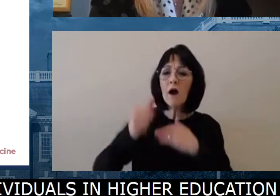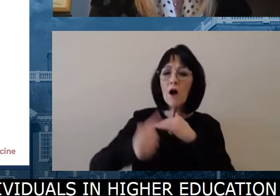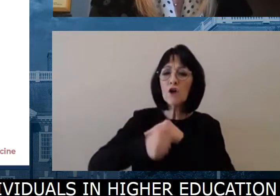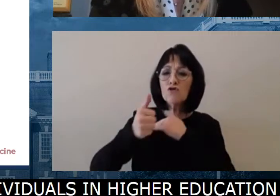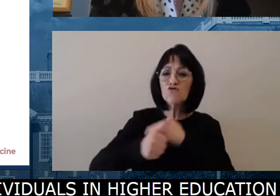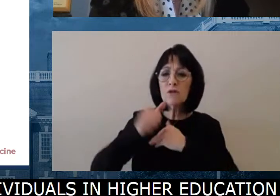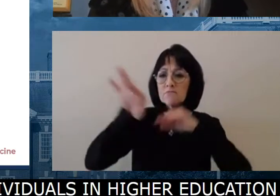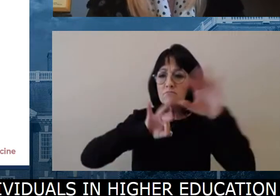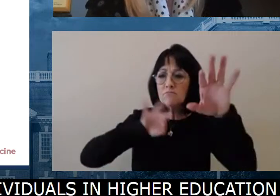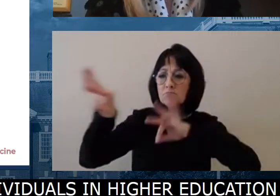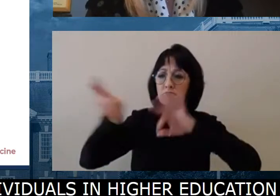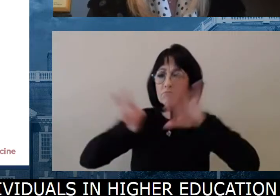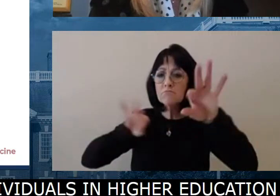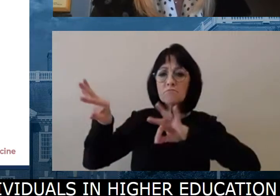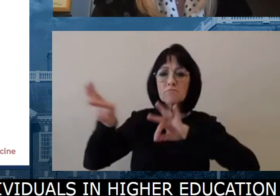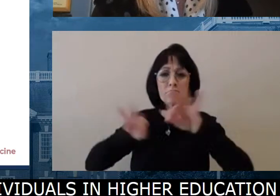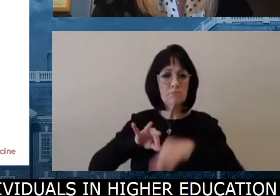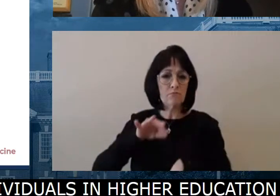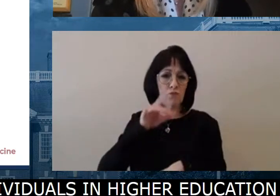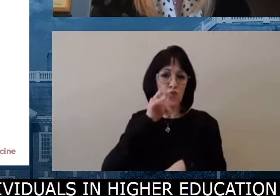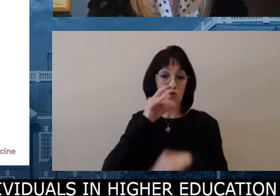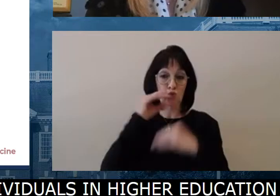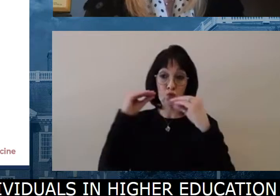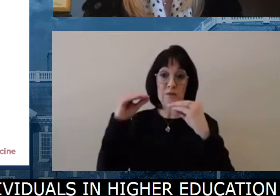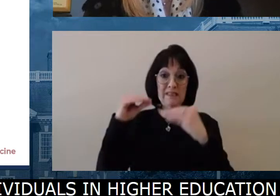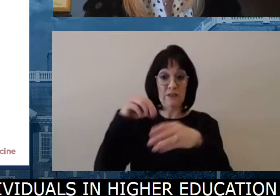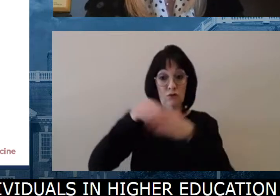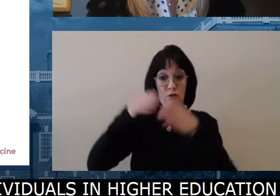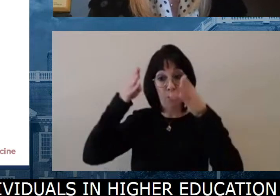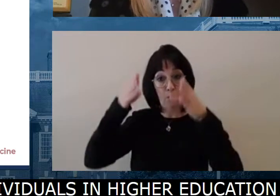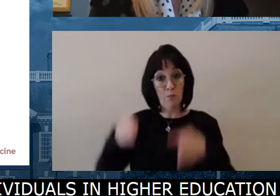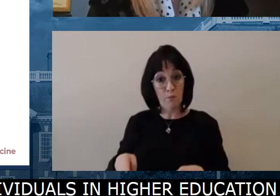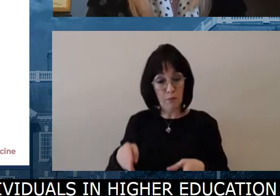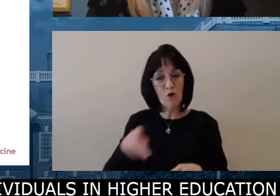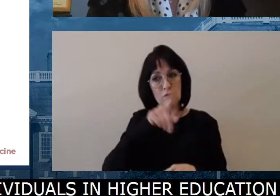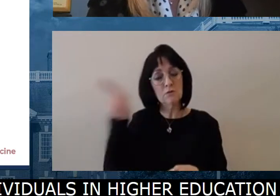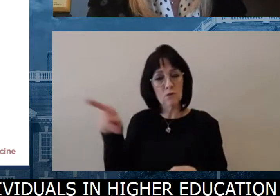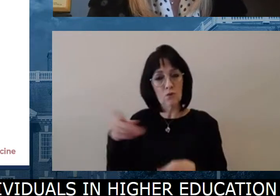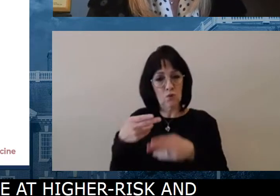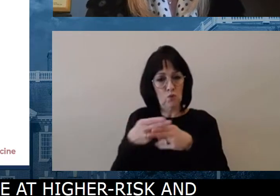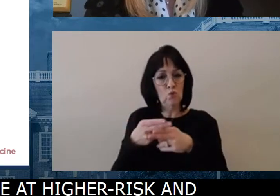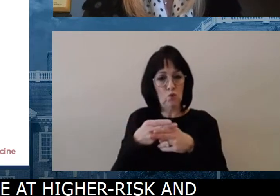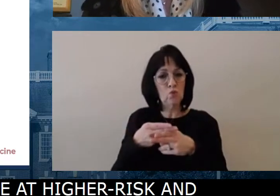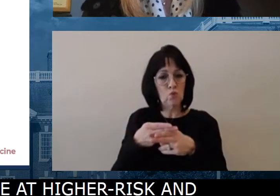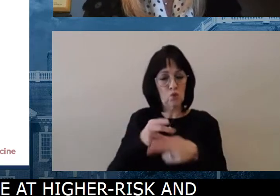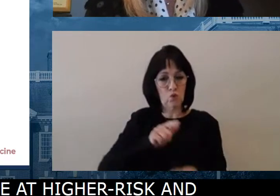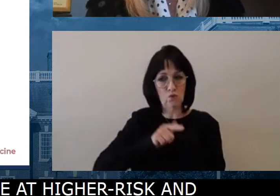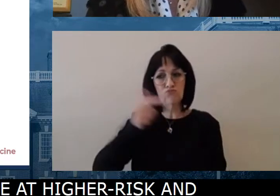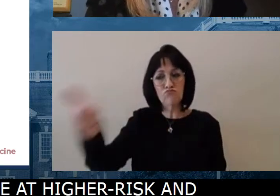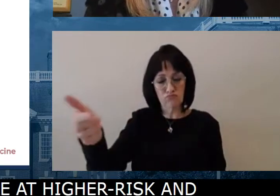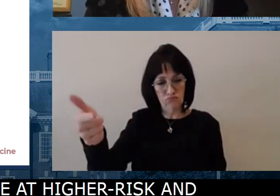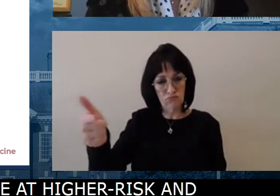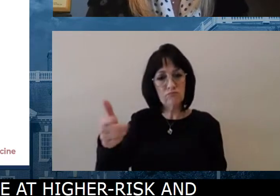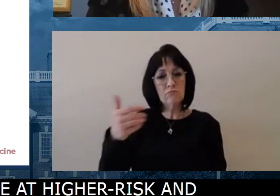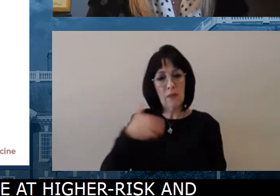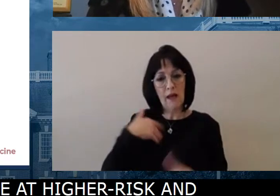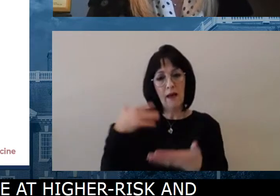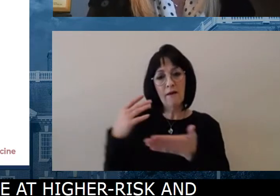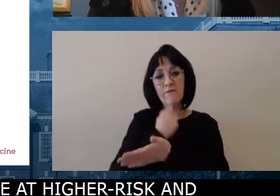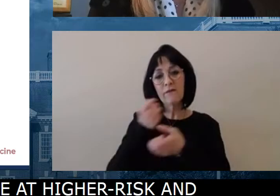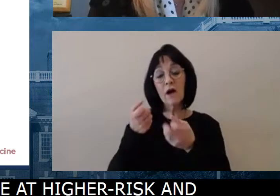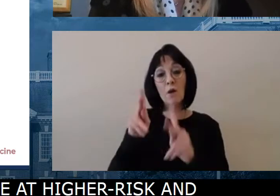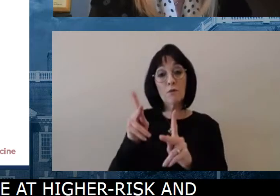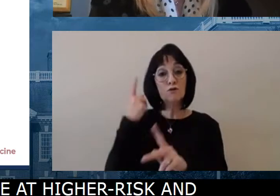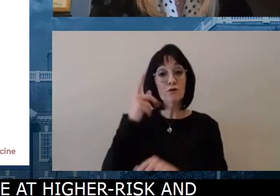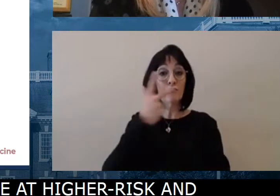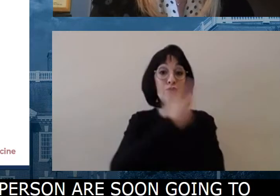in person, will soon have an opportunity for vaccination. Additionally, there's folks in other manufacturing